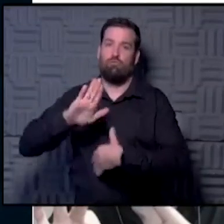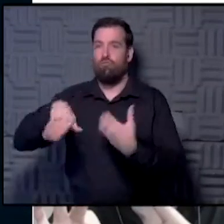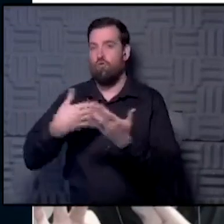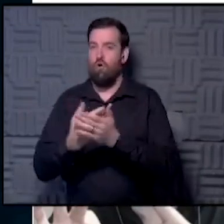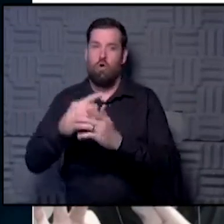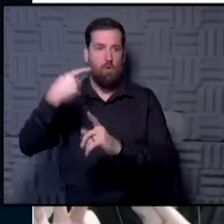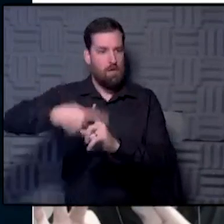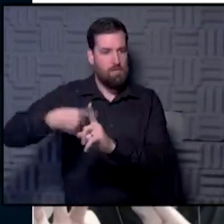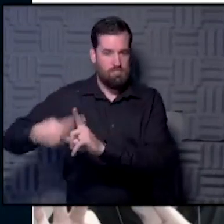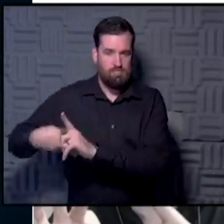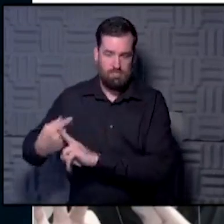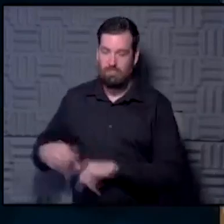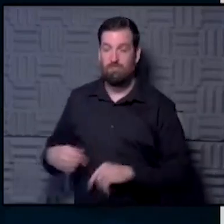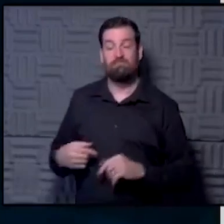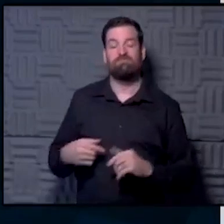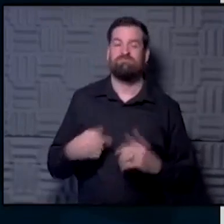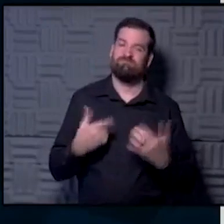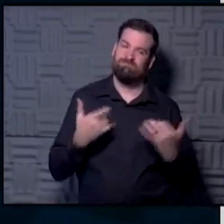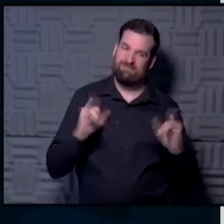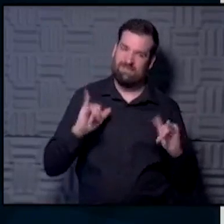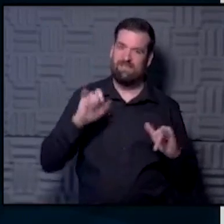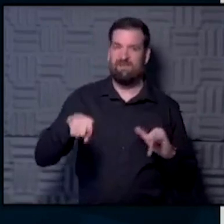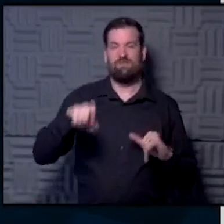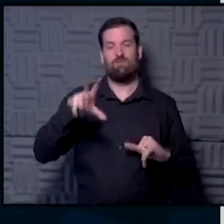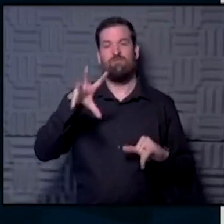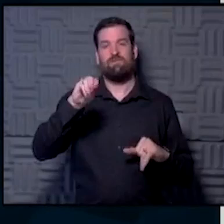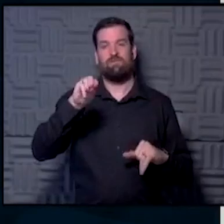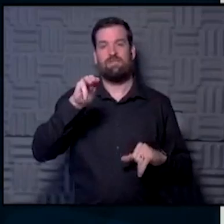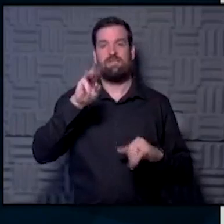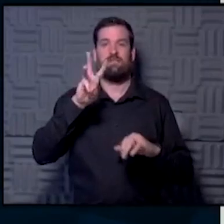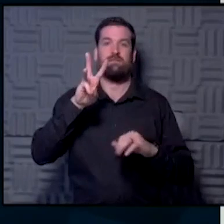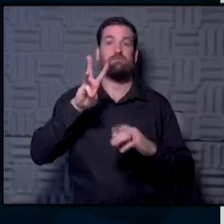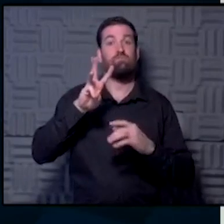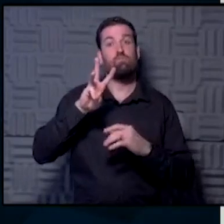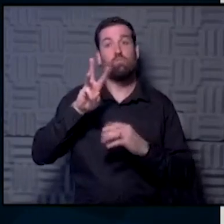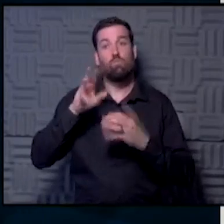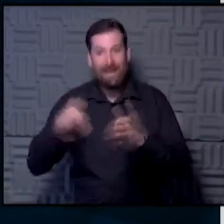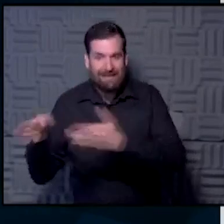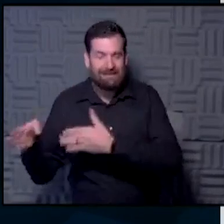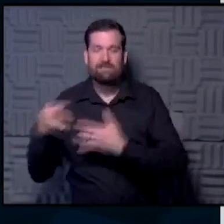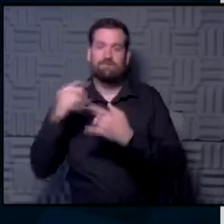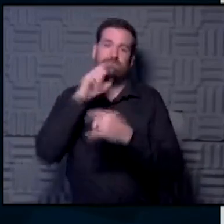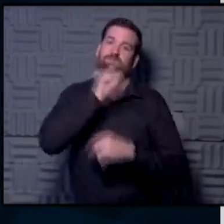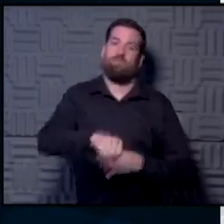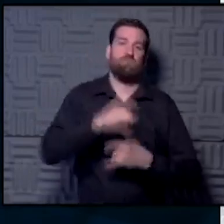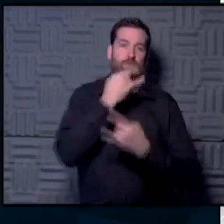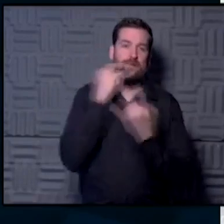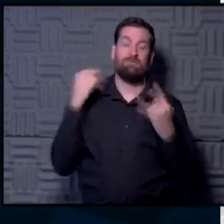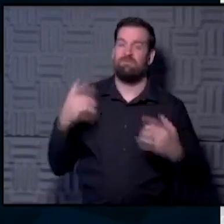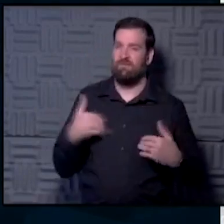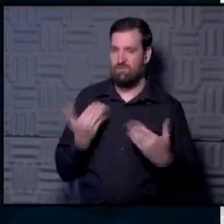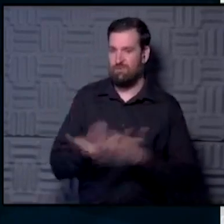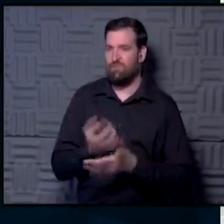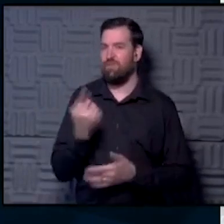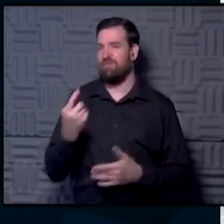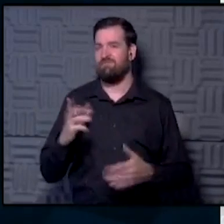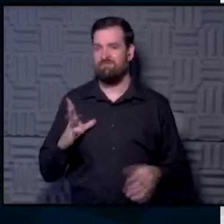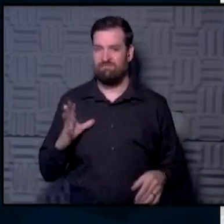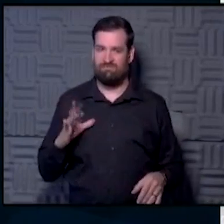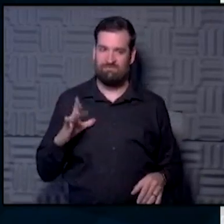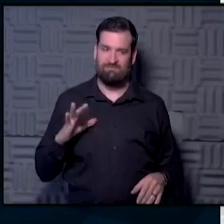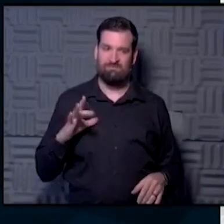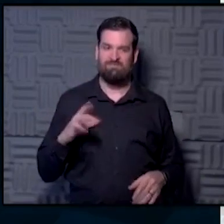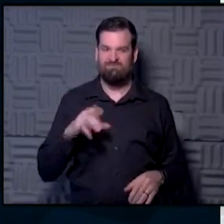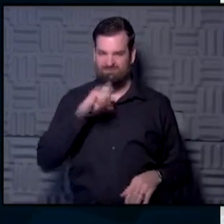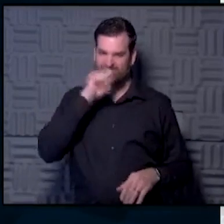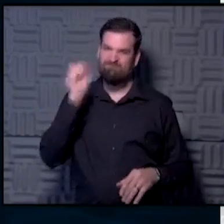month long, and sometime we still got to do the 50 ways to love your mask. Coming up, I got a new one for that. This